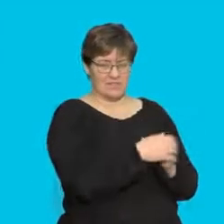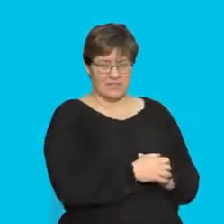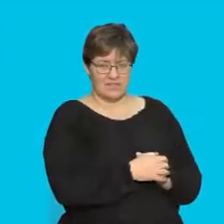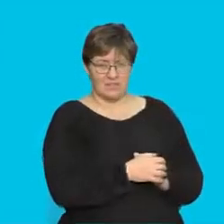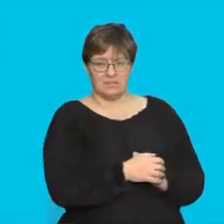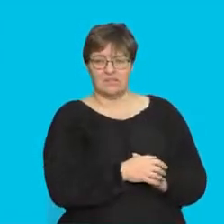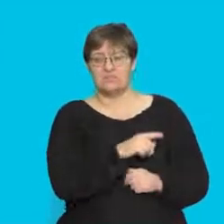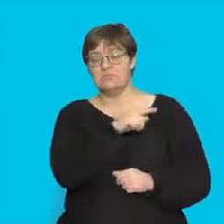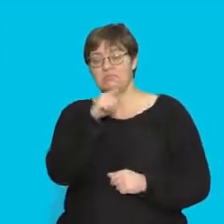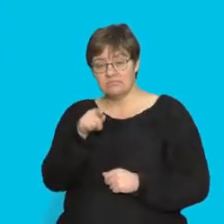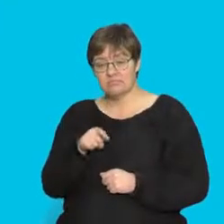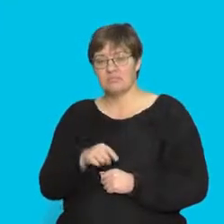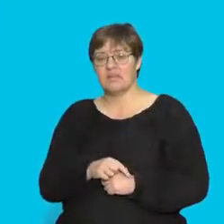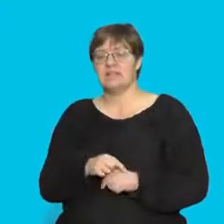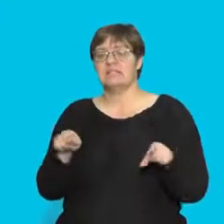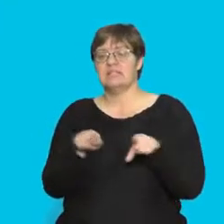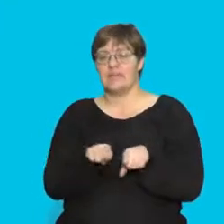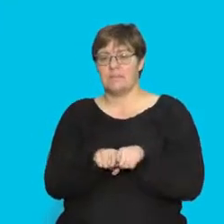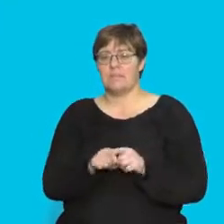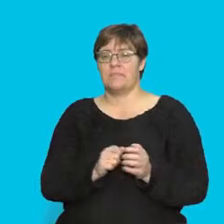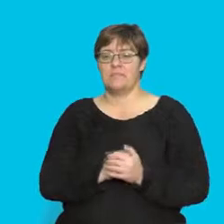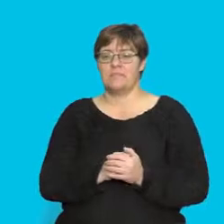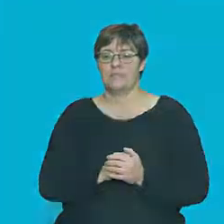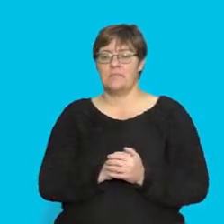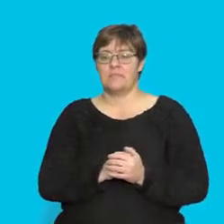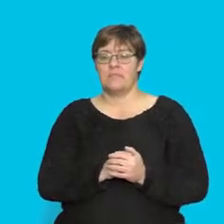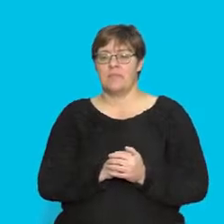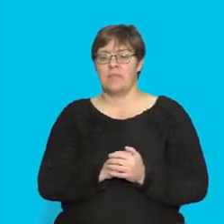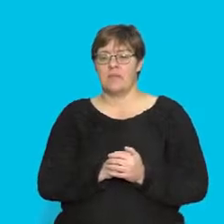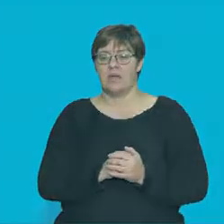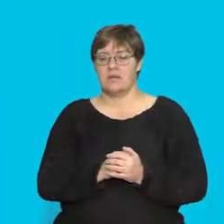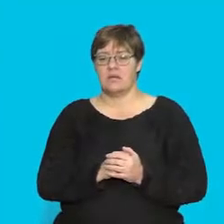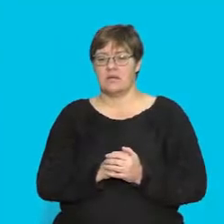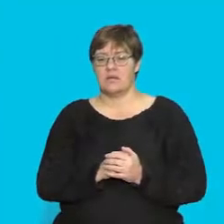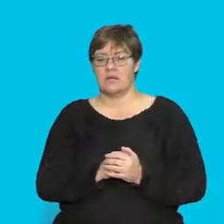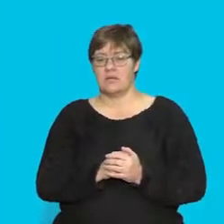food. Here we're looking at the same species, ibex,